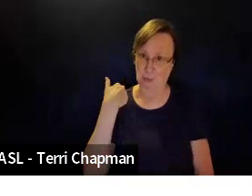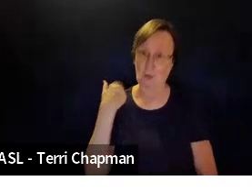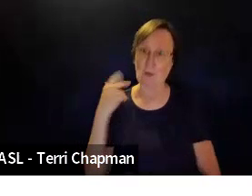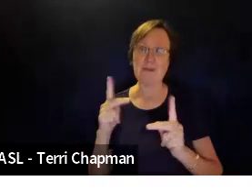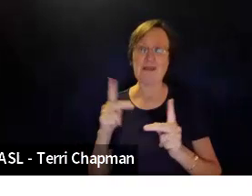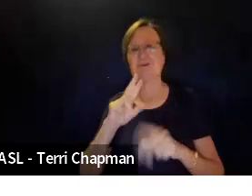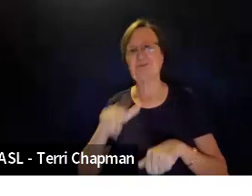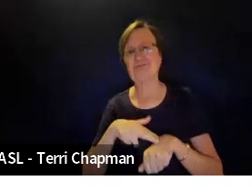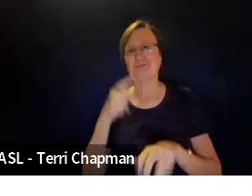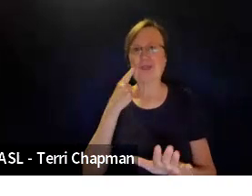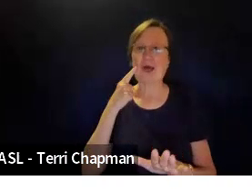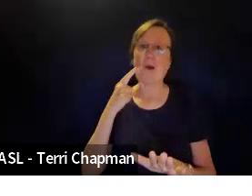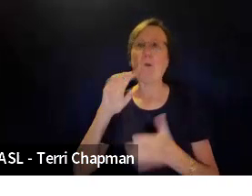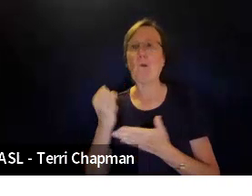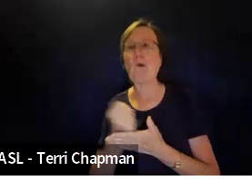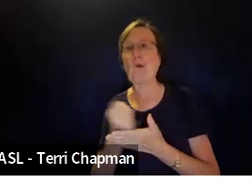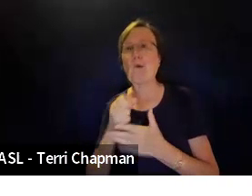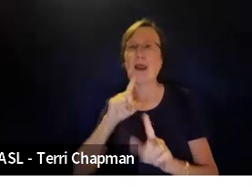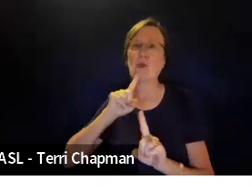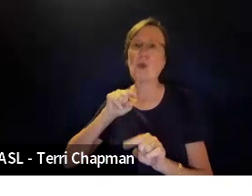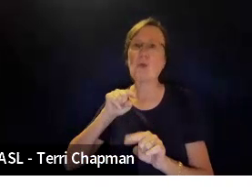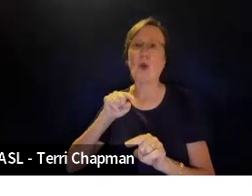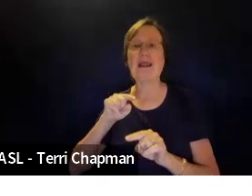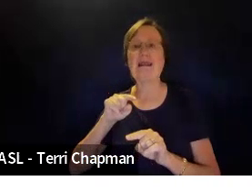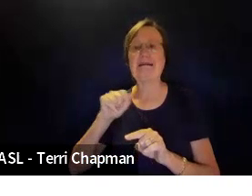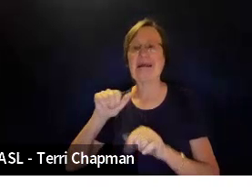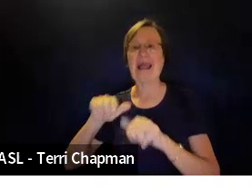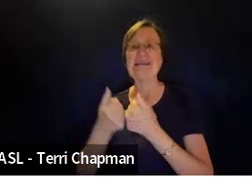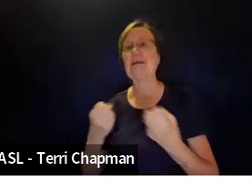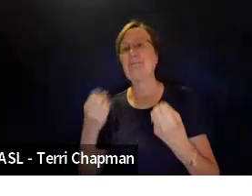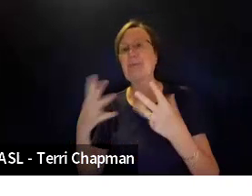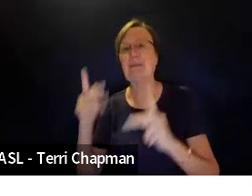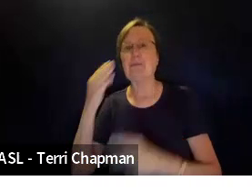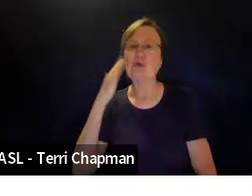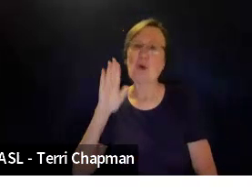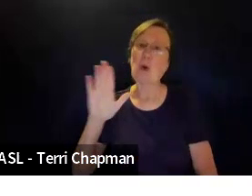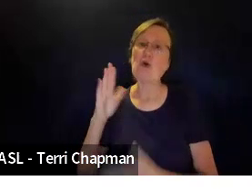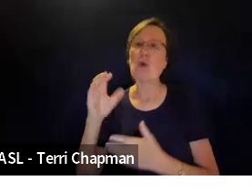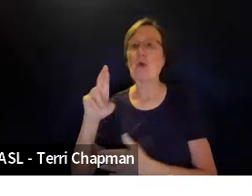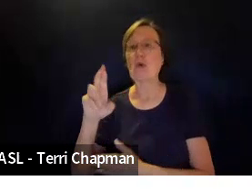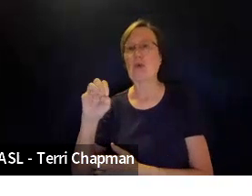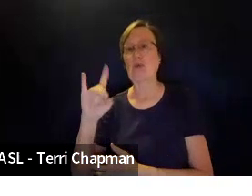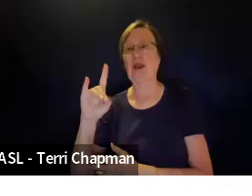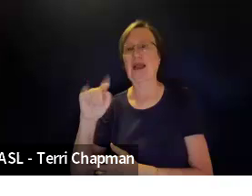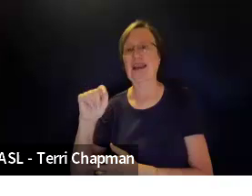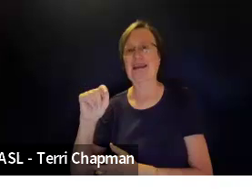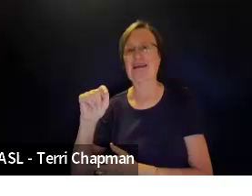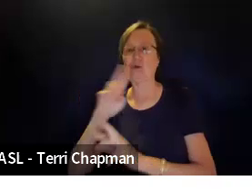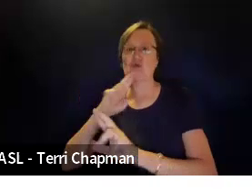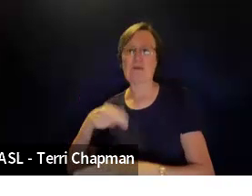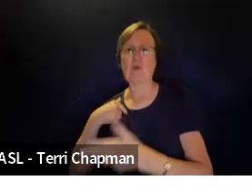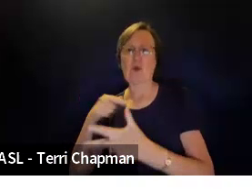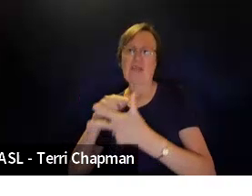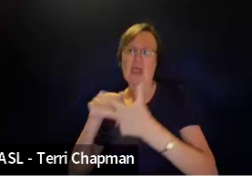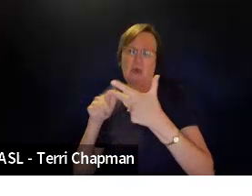the credit reporting agencies. Many people know about your credit report or sort of the big three. But in 2024,